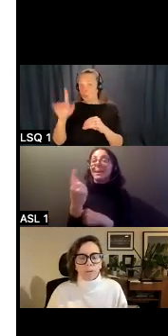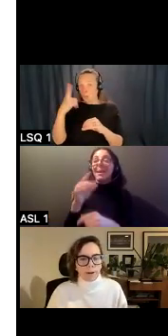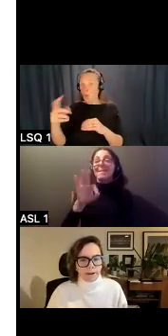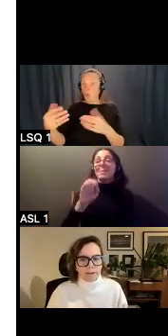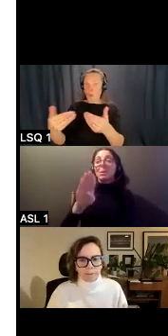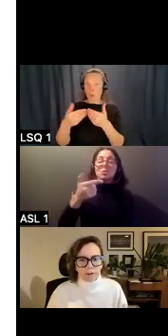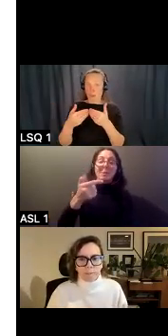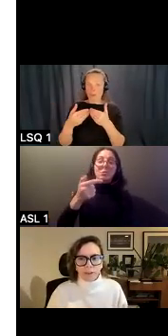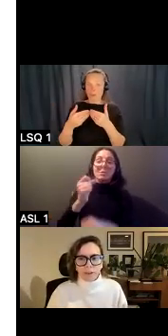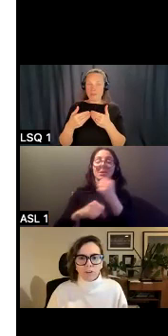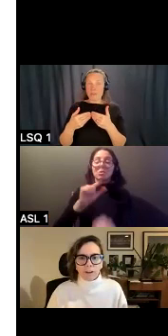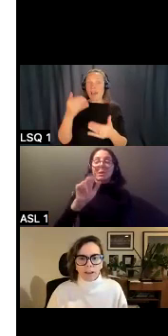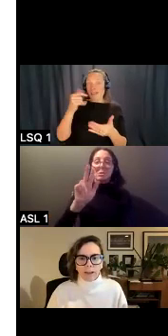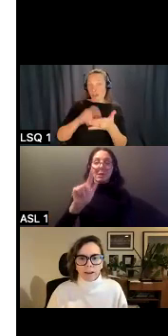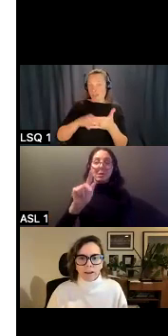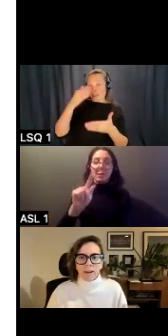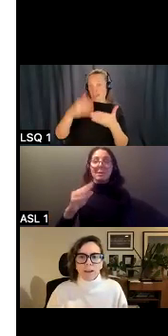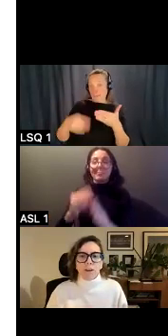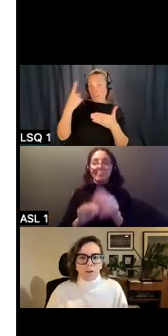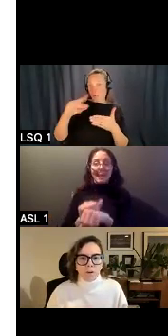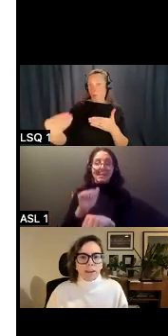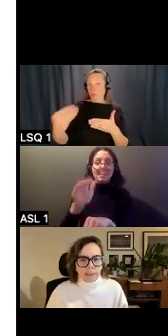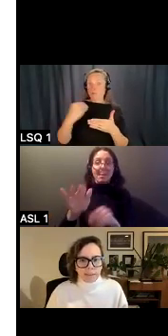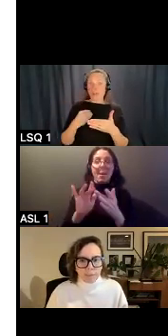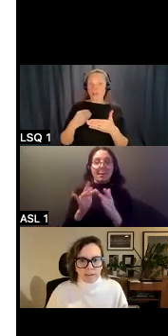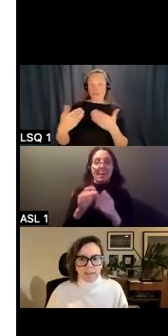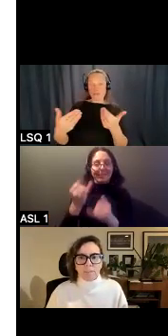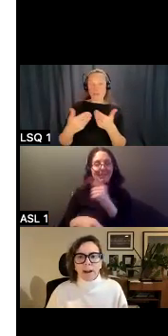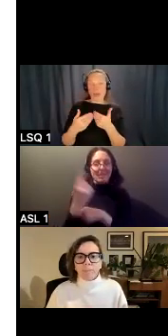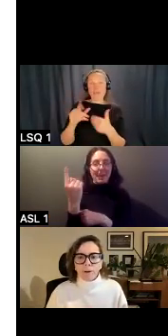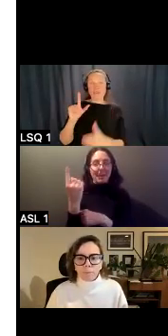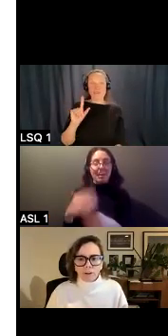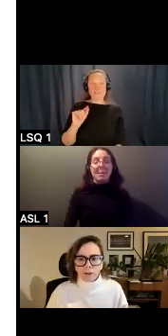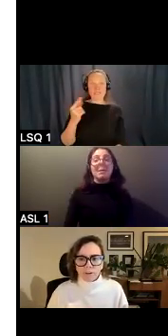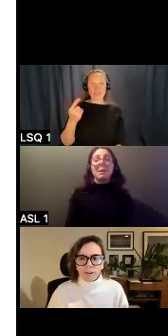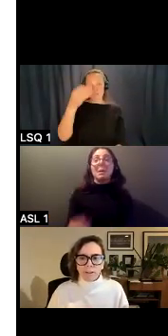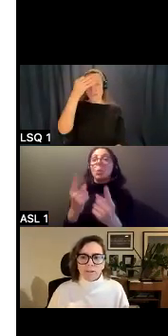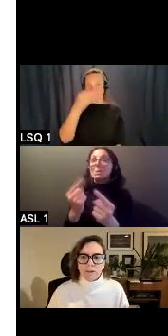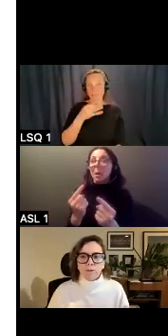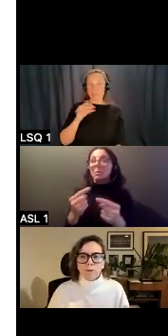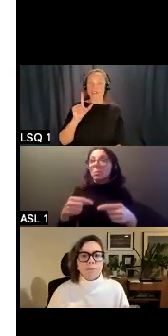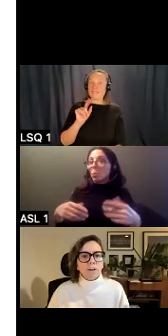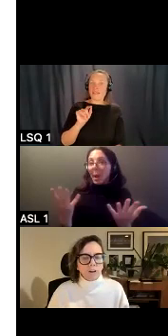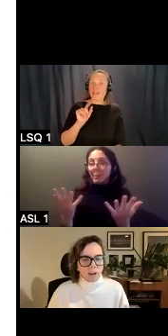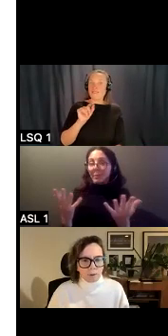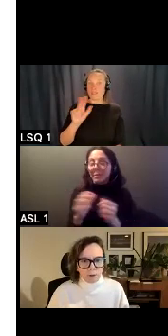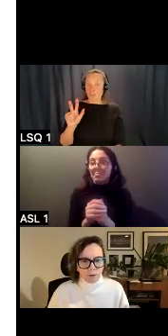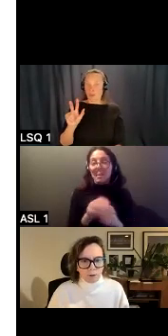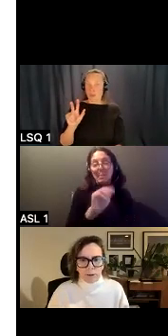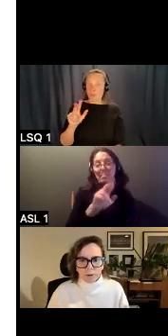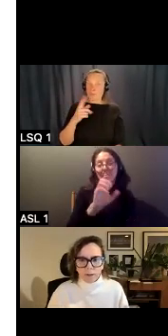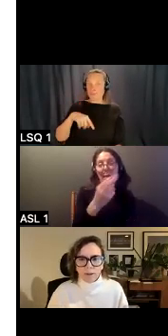2023 to prepare and submit your application online. You can likely expect to hear back about your project results between March and